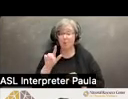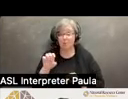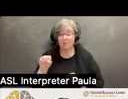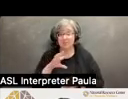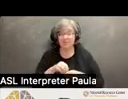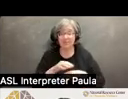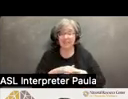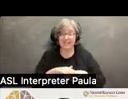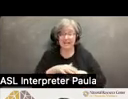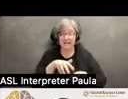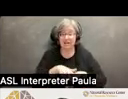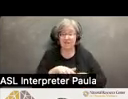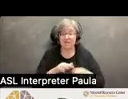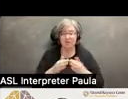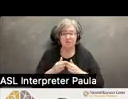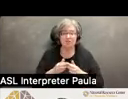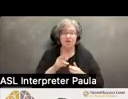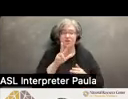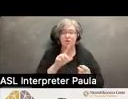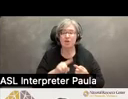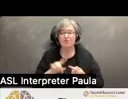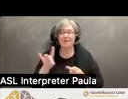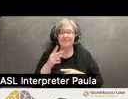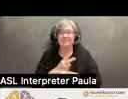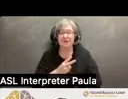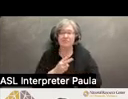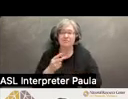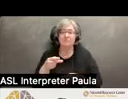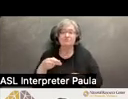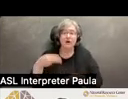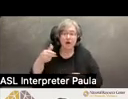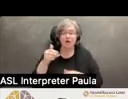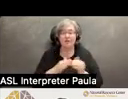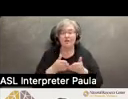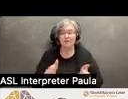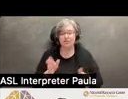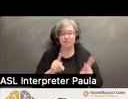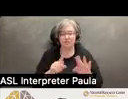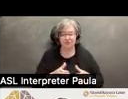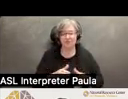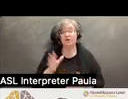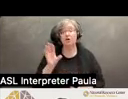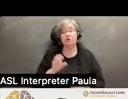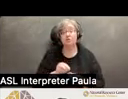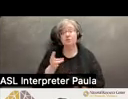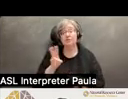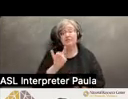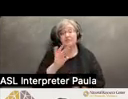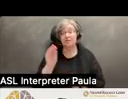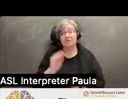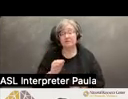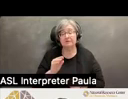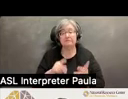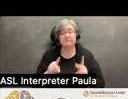3 to 8 times higher than that of the general population. In total, 78% of people experiencing